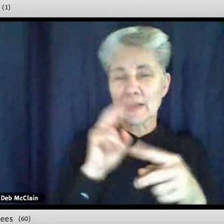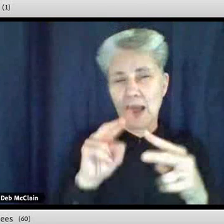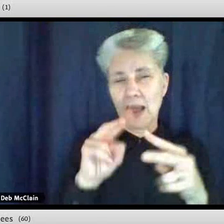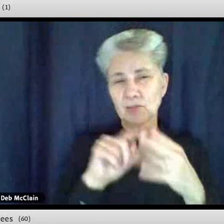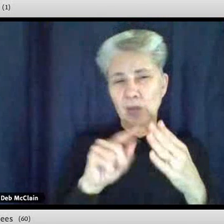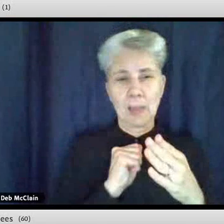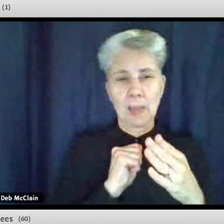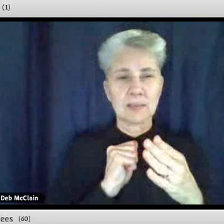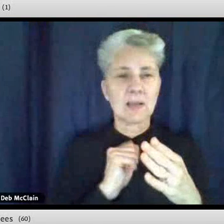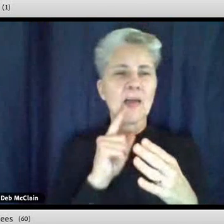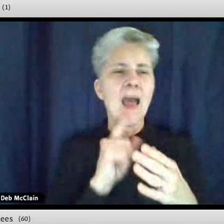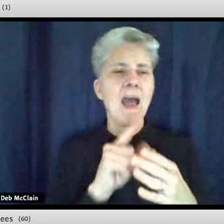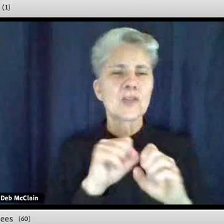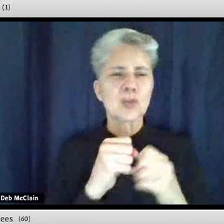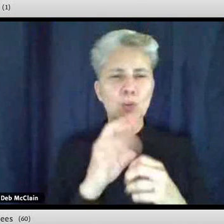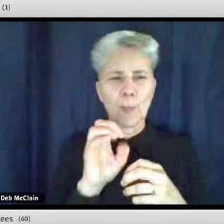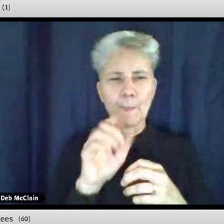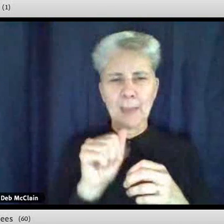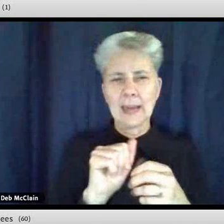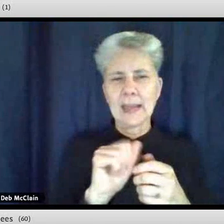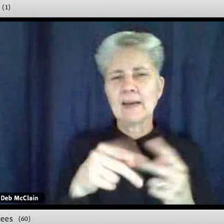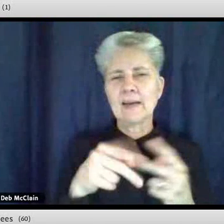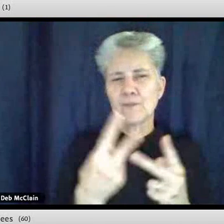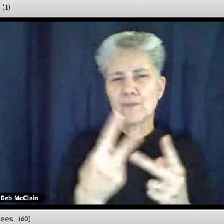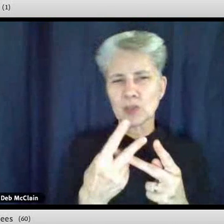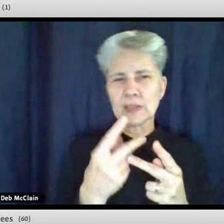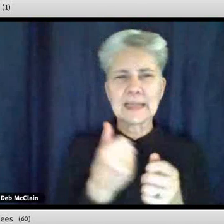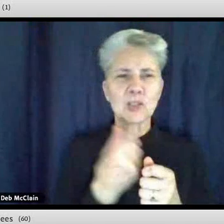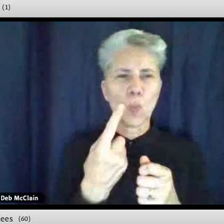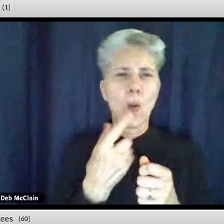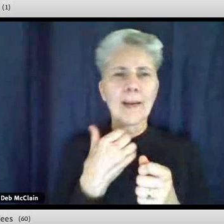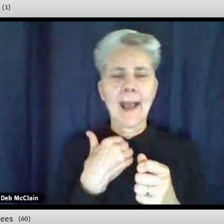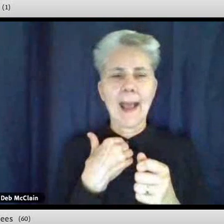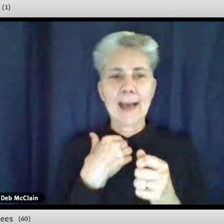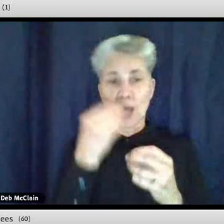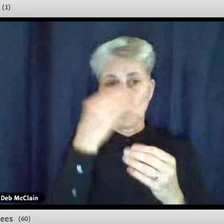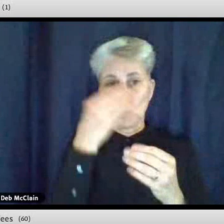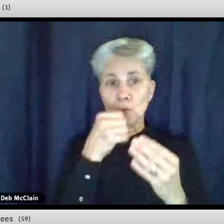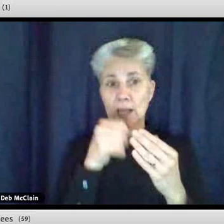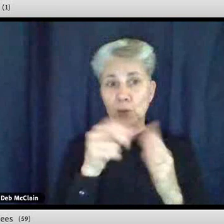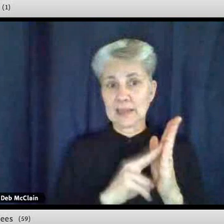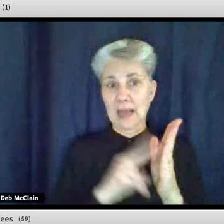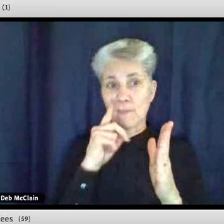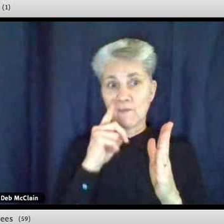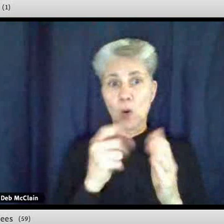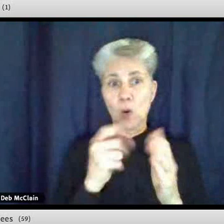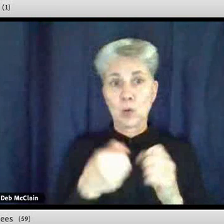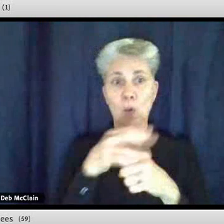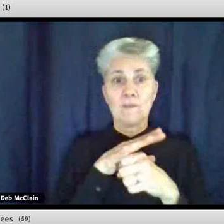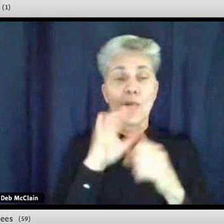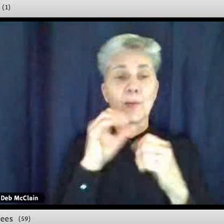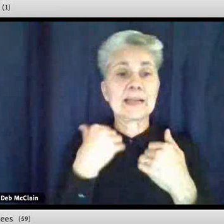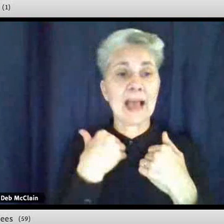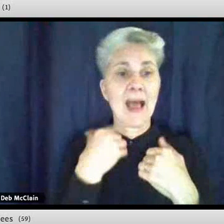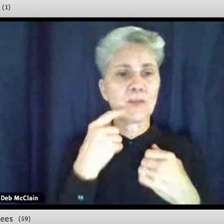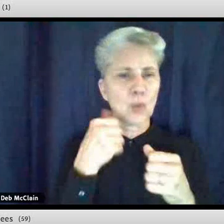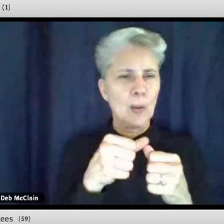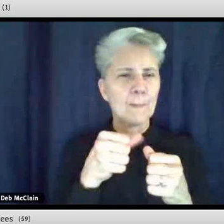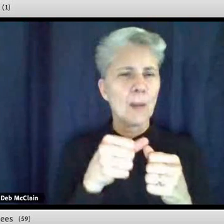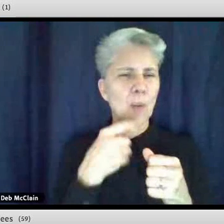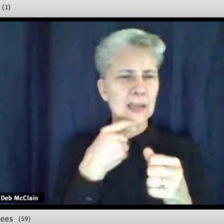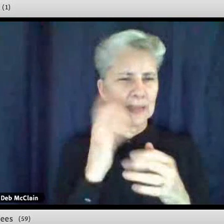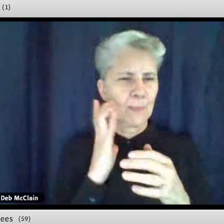But so just really quickly, these are some of the sources I look at. They all have social media versions. Each one of these